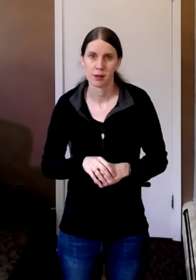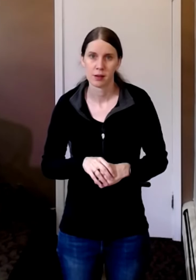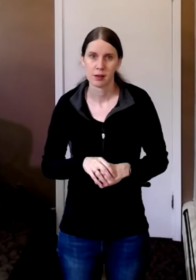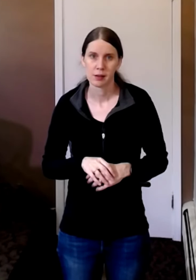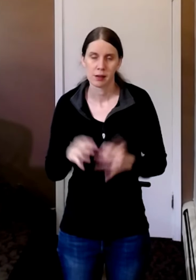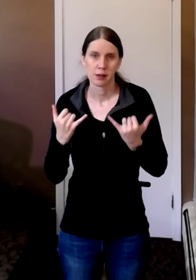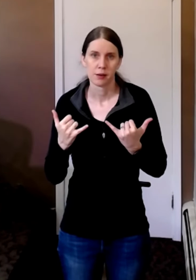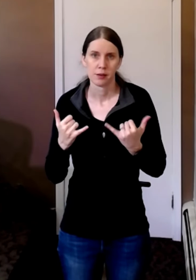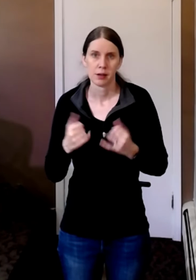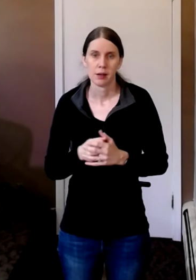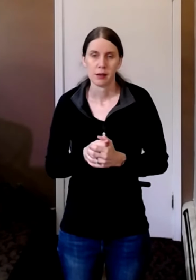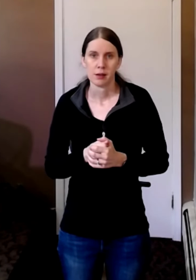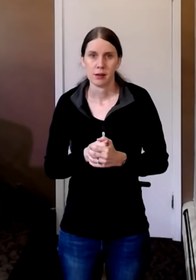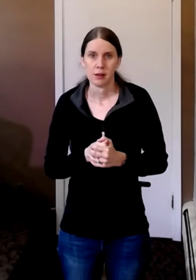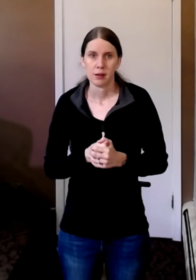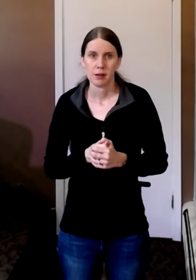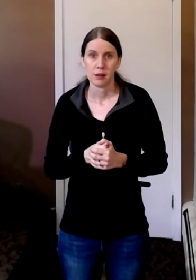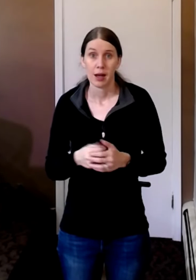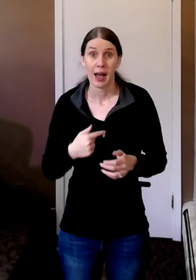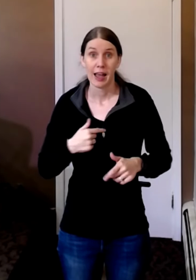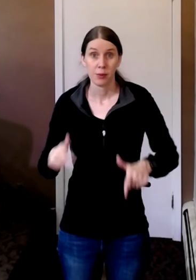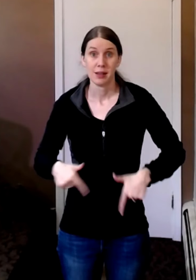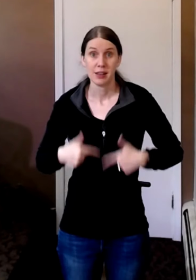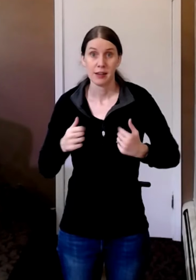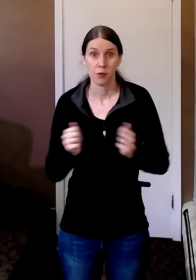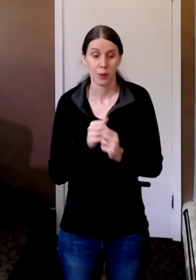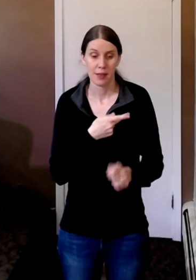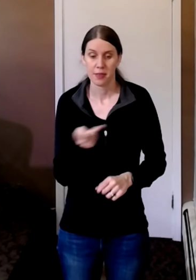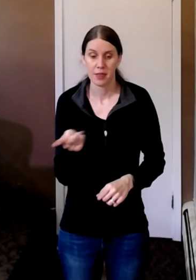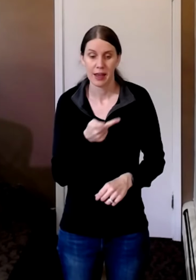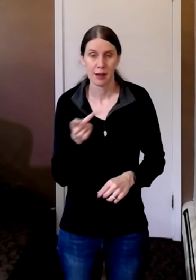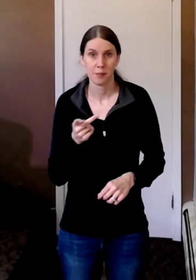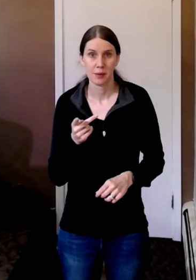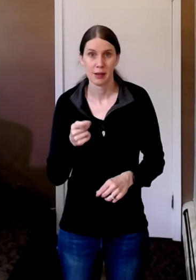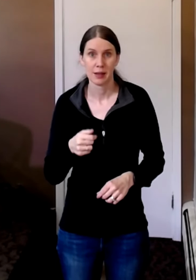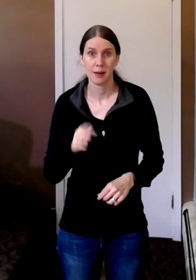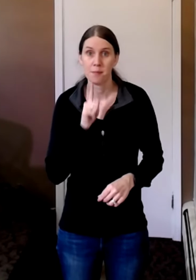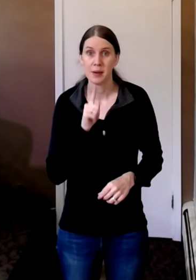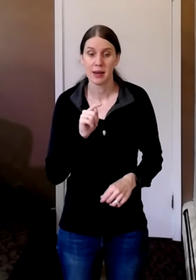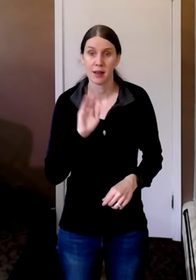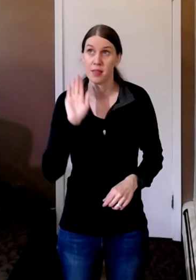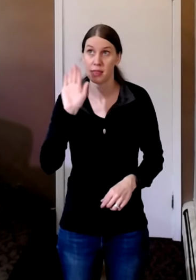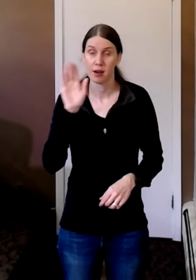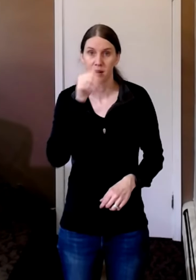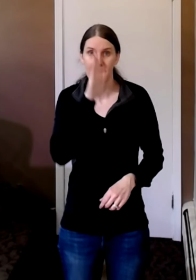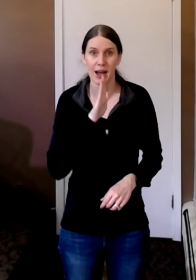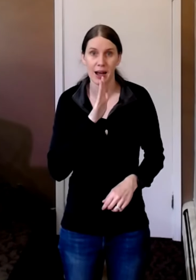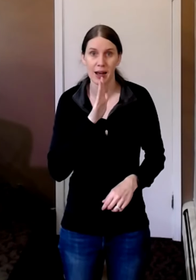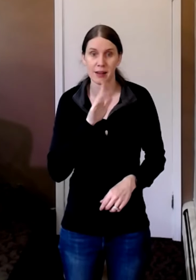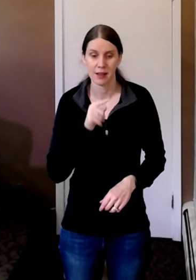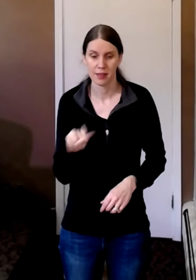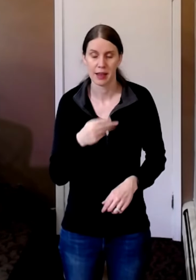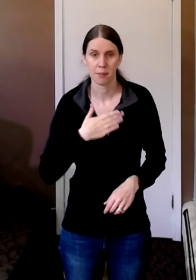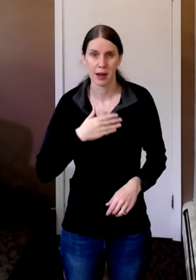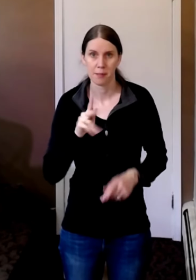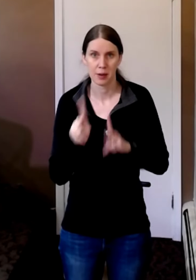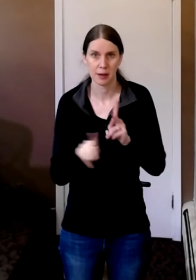Wherefore? It says, I will dwell with them and walk with them. I will be their God and they shall be my people. Wherefore, come